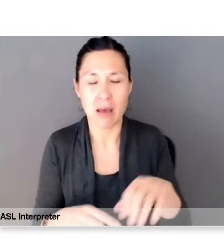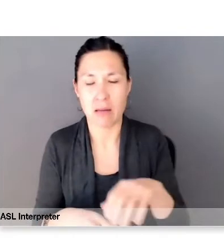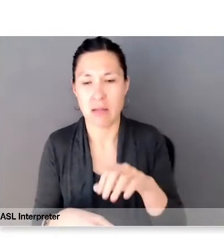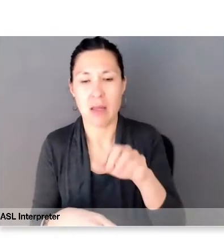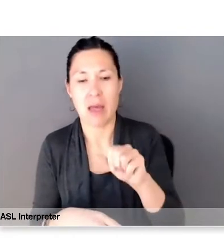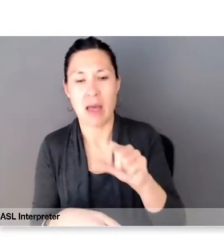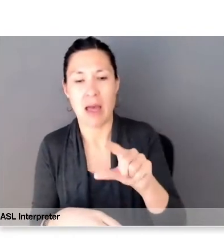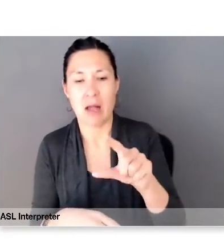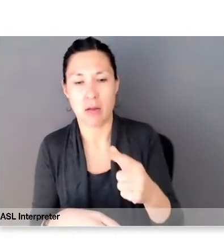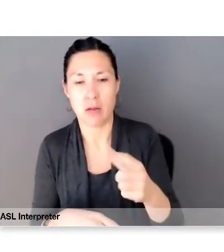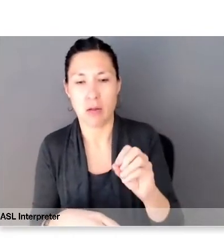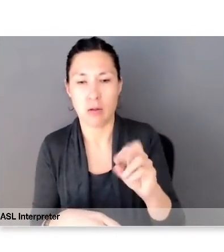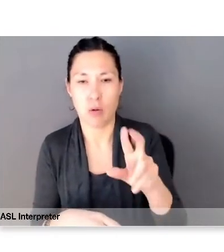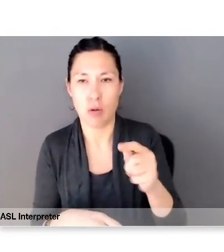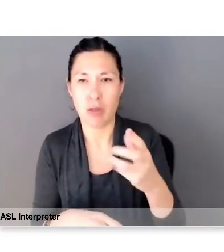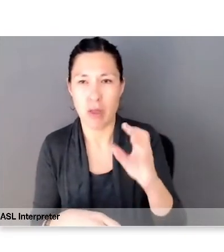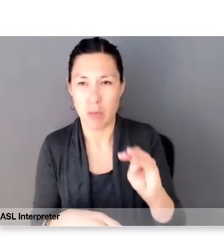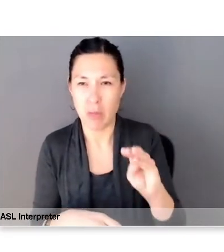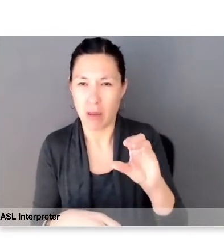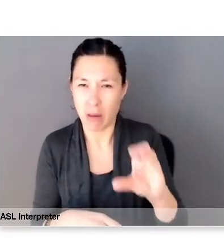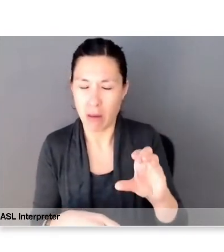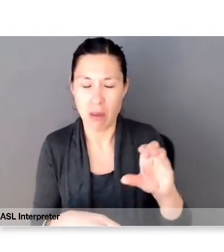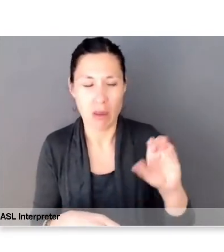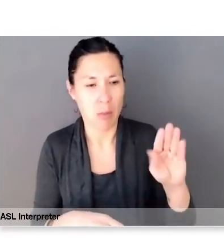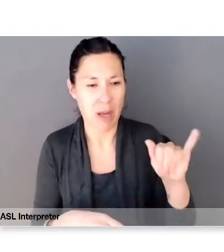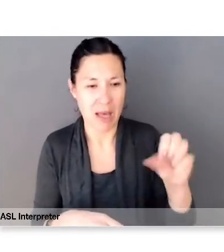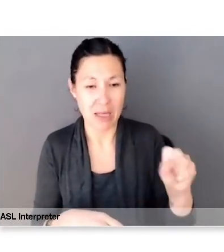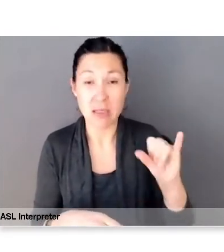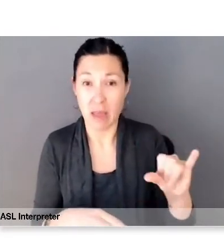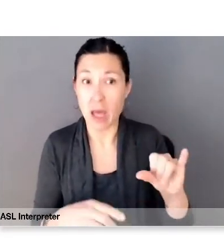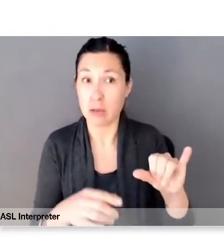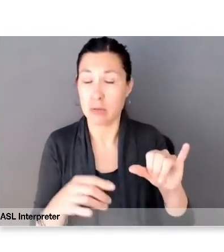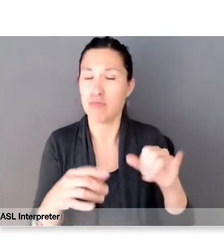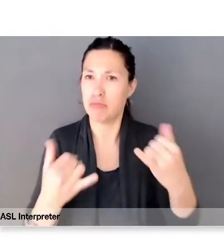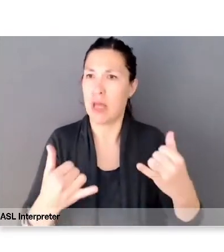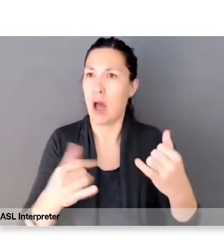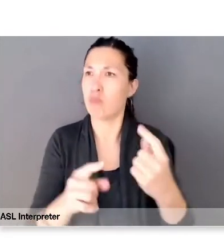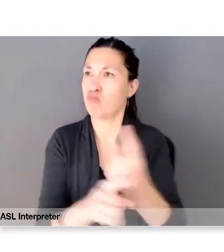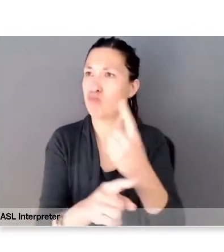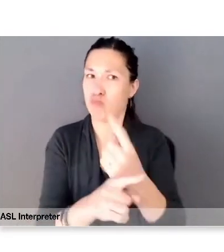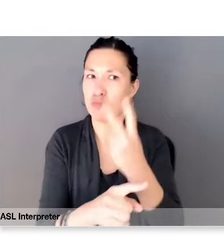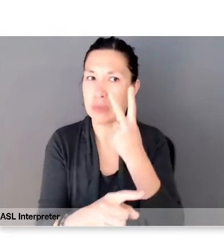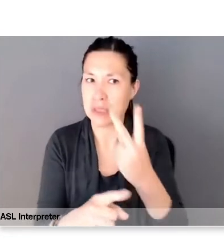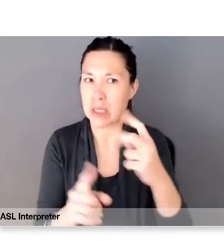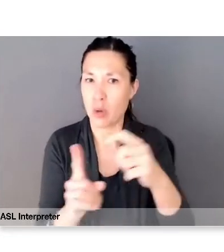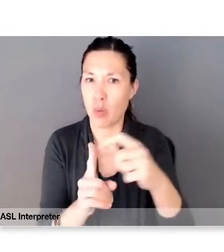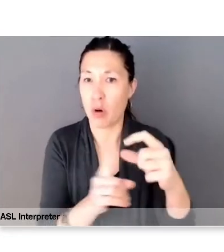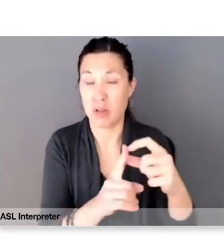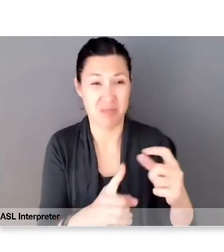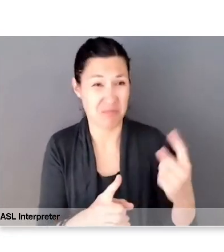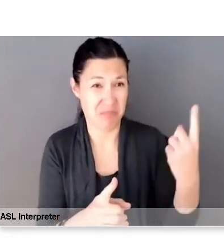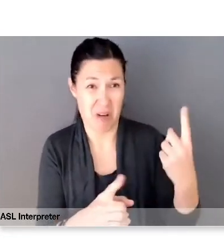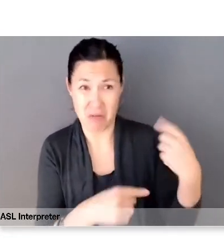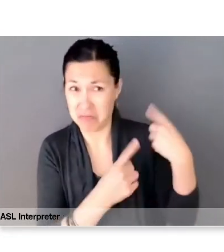the common parlance these days, but it wasn't always the case. Even though